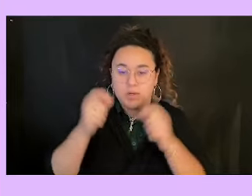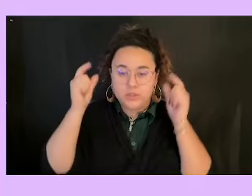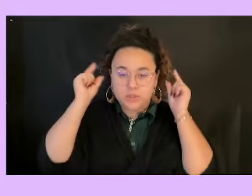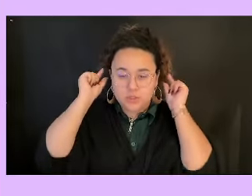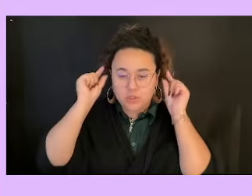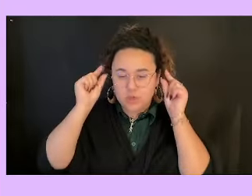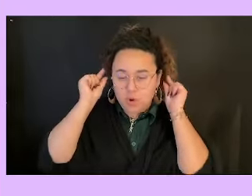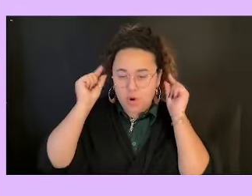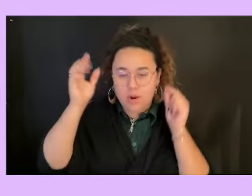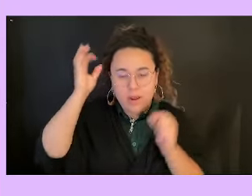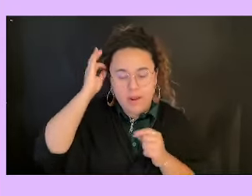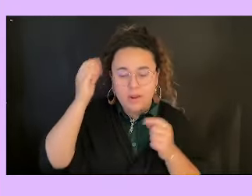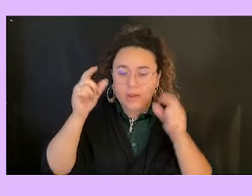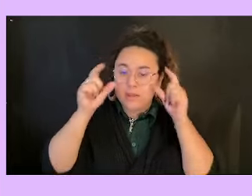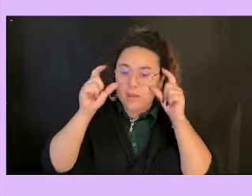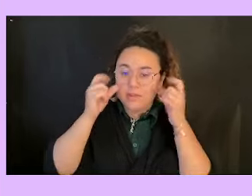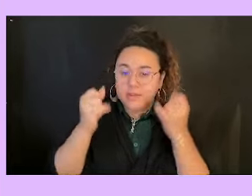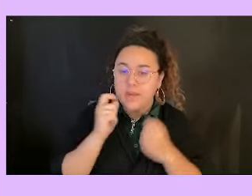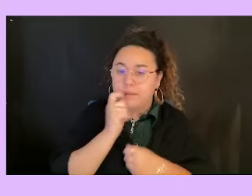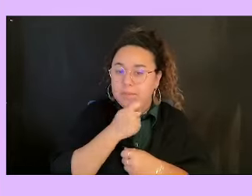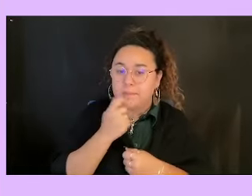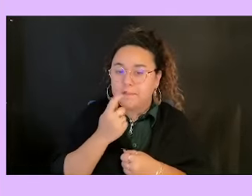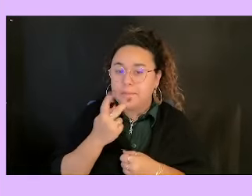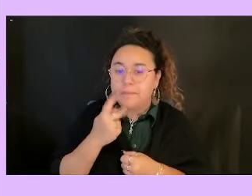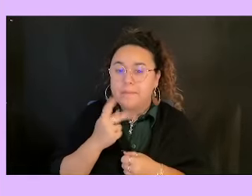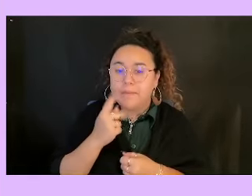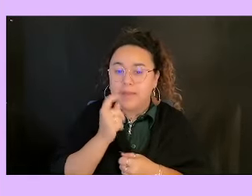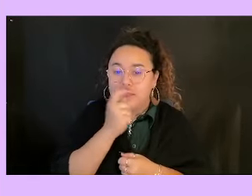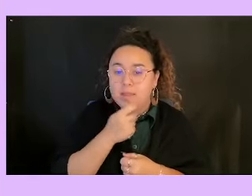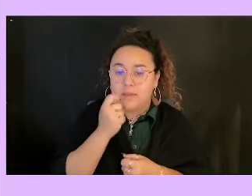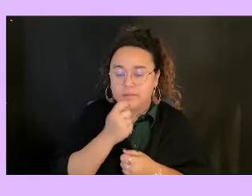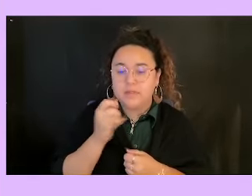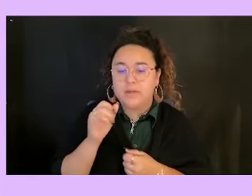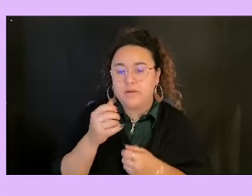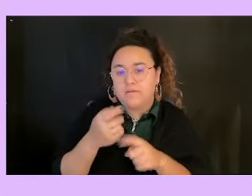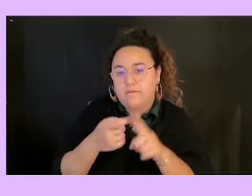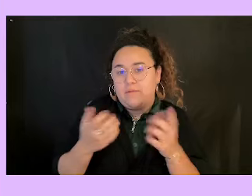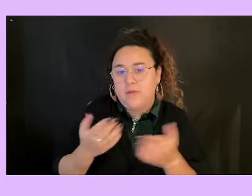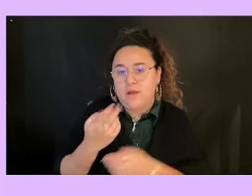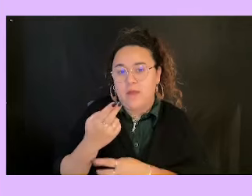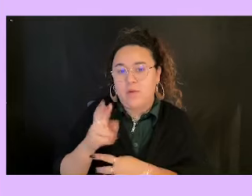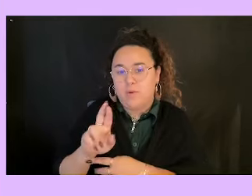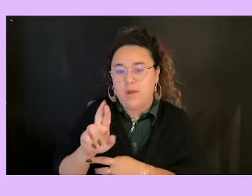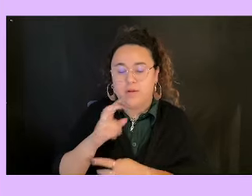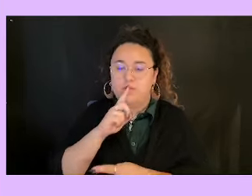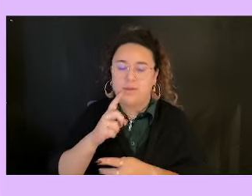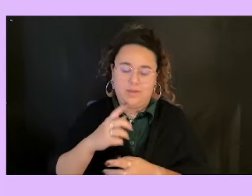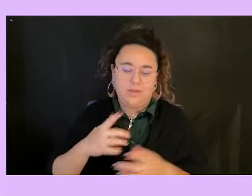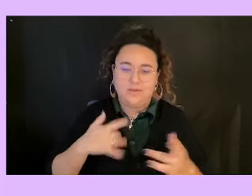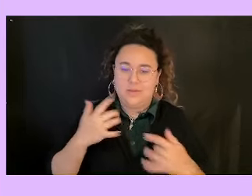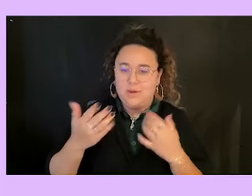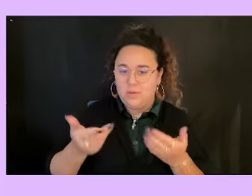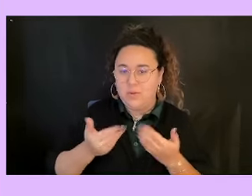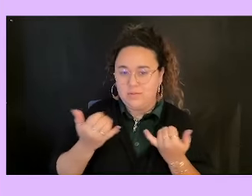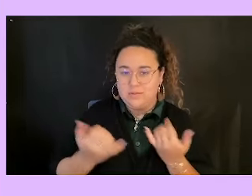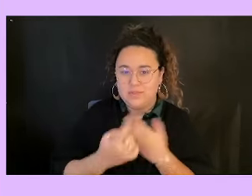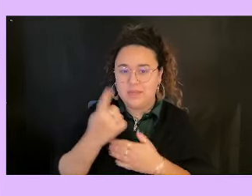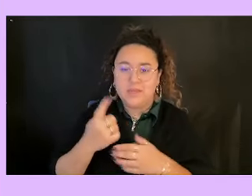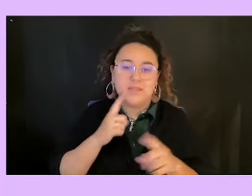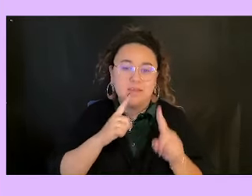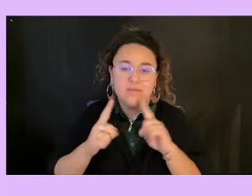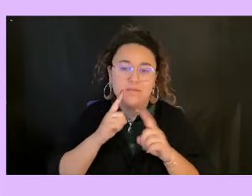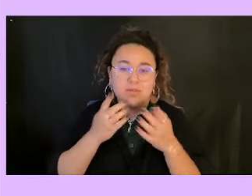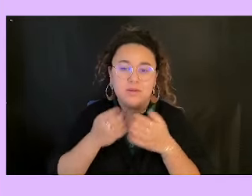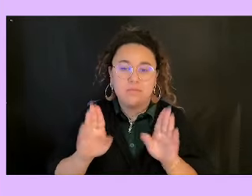and today, pink lipstick. And on behalf of HowlRound, I'm really pleased to welcome you here for today's conversation, Public Art